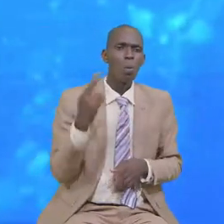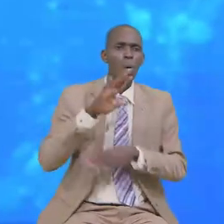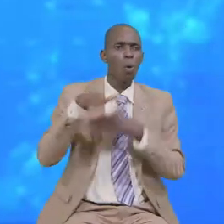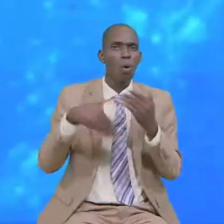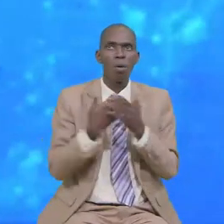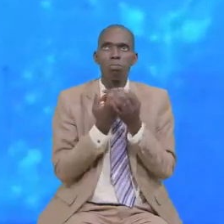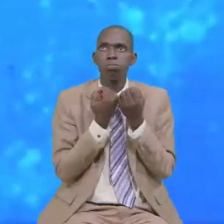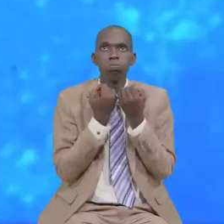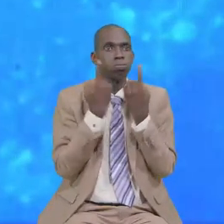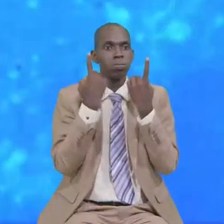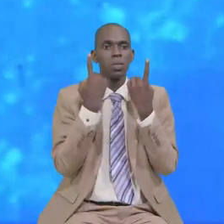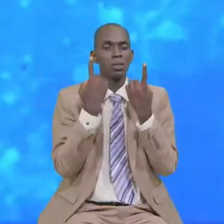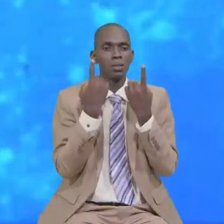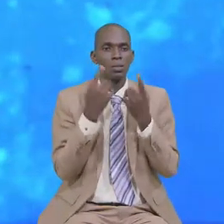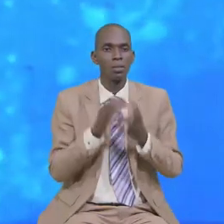amazed.